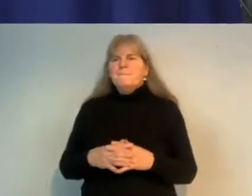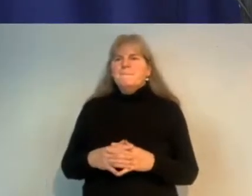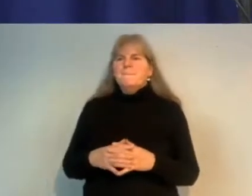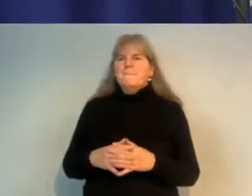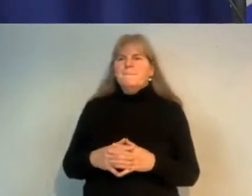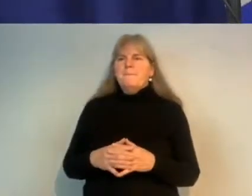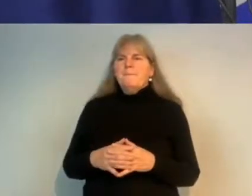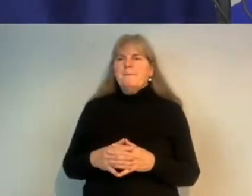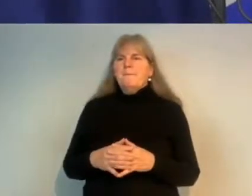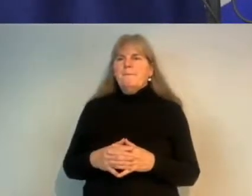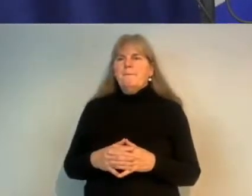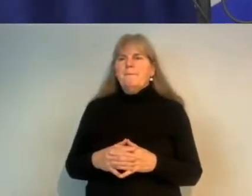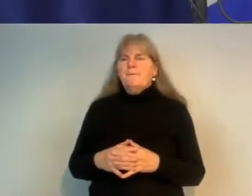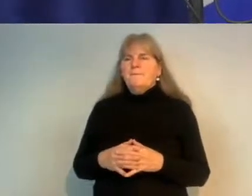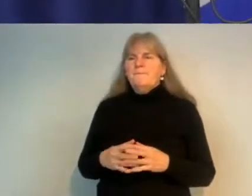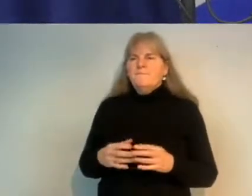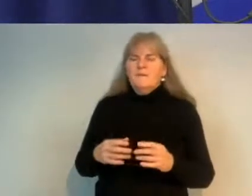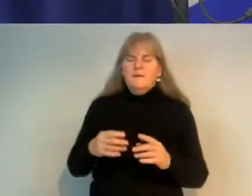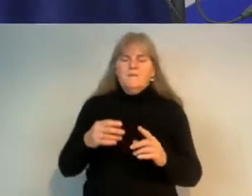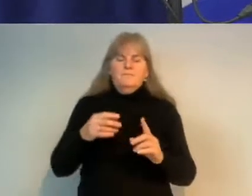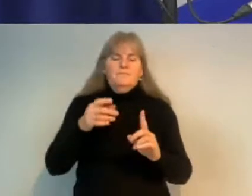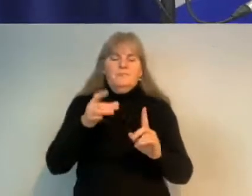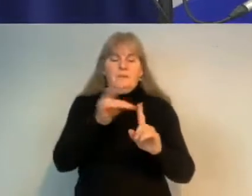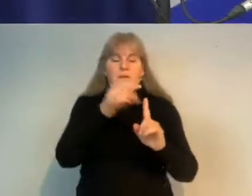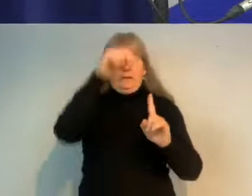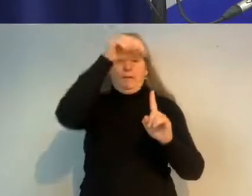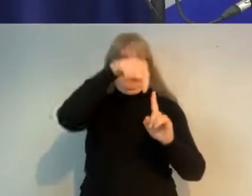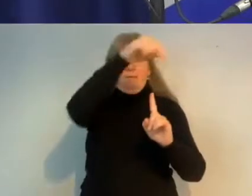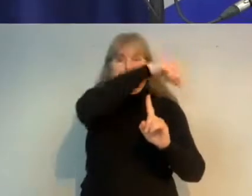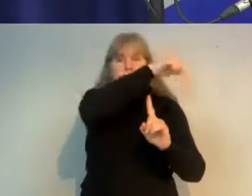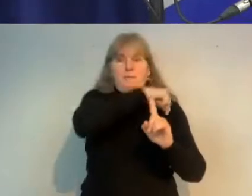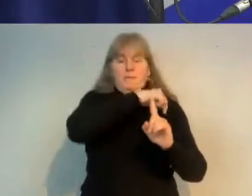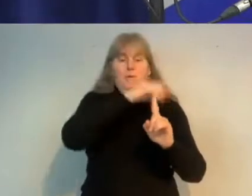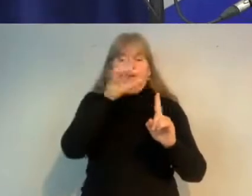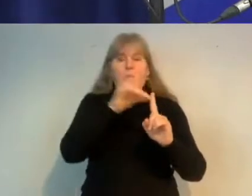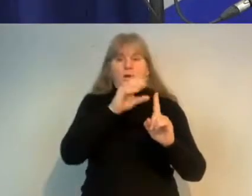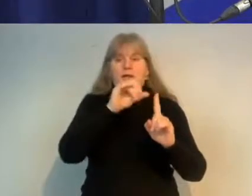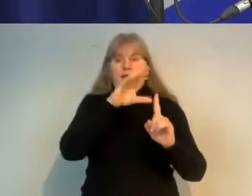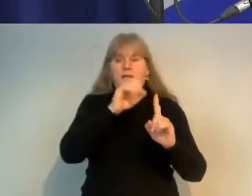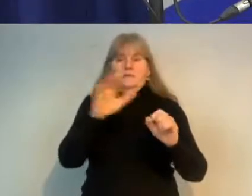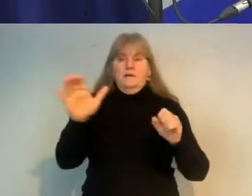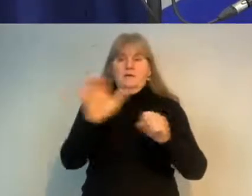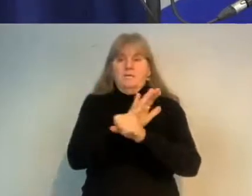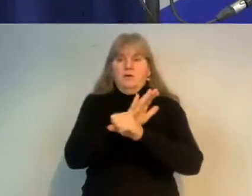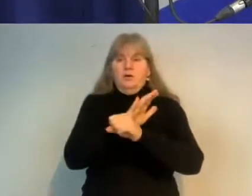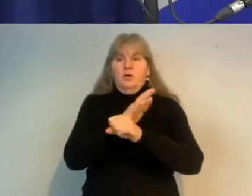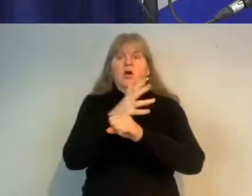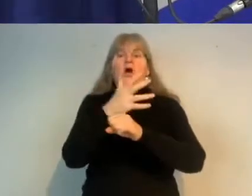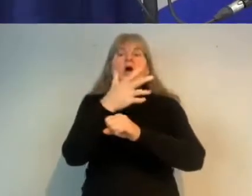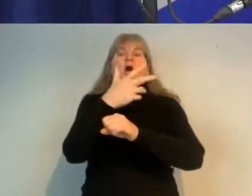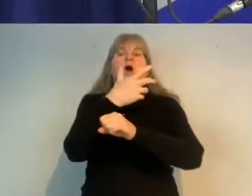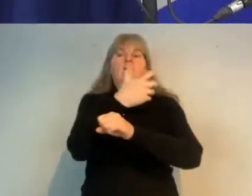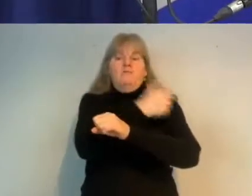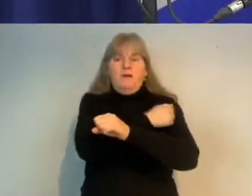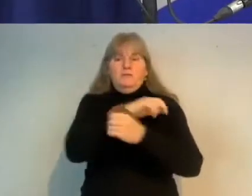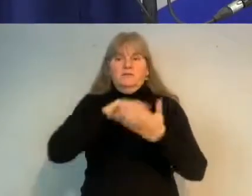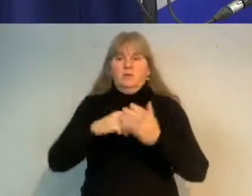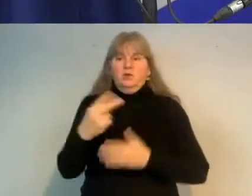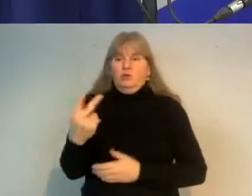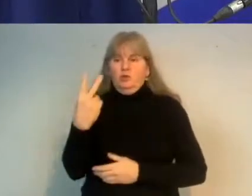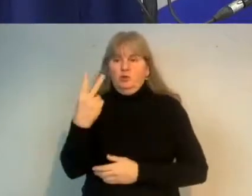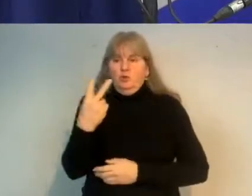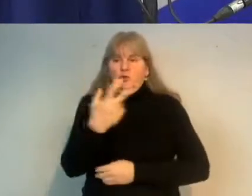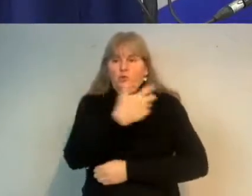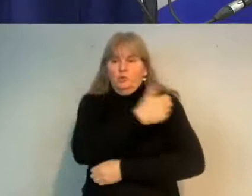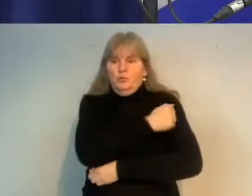For contacts or cases, fully vaccinated means you've had 2 shots and it's been between 2 weeks